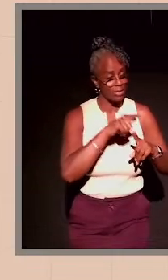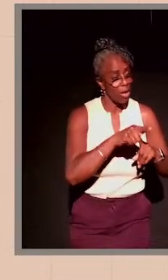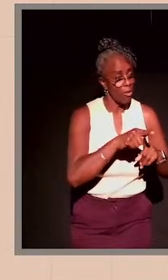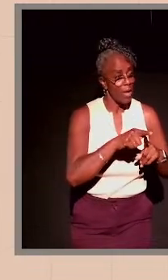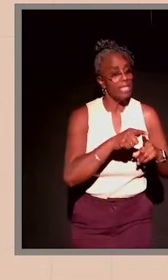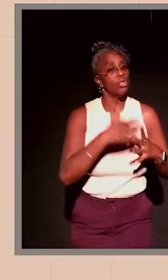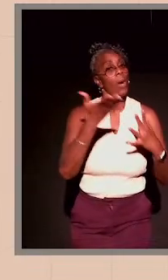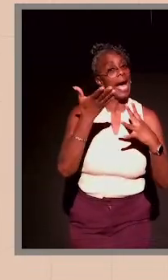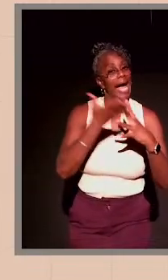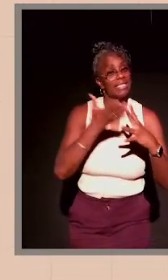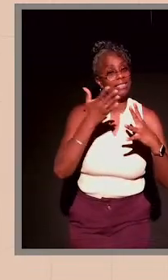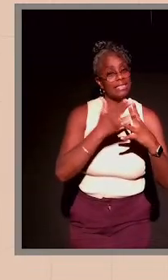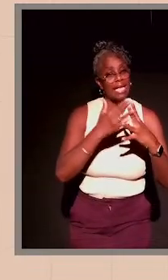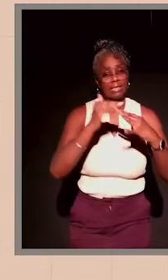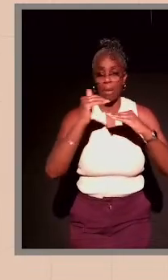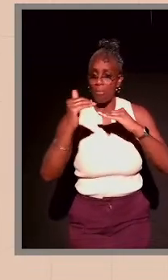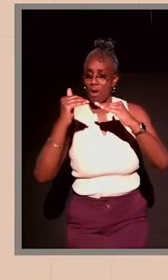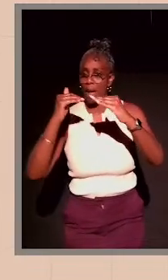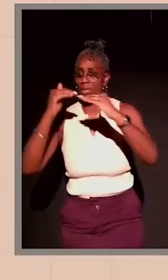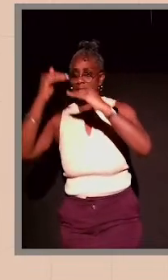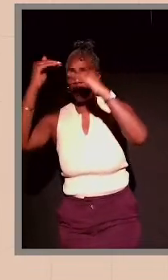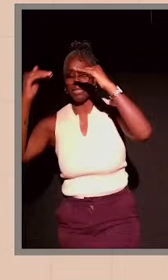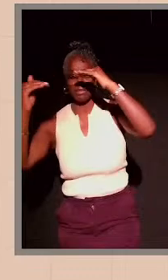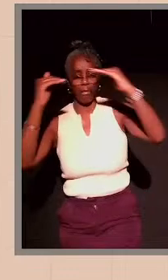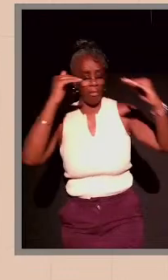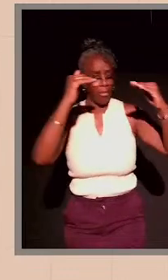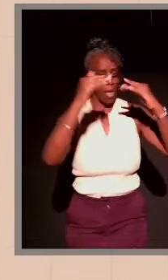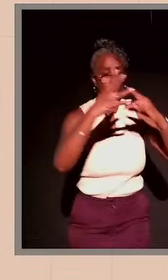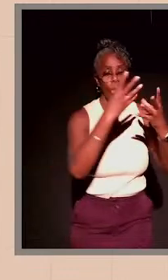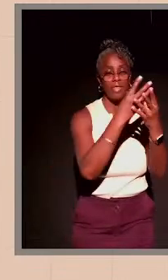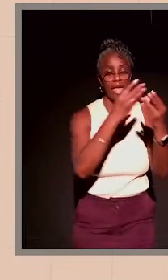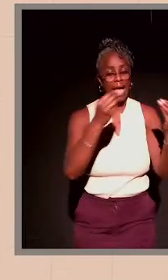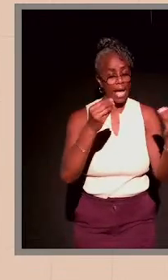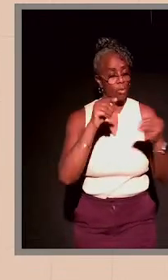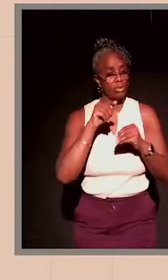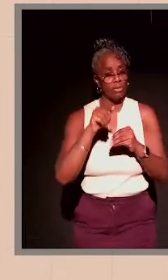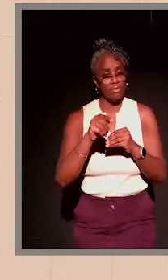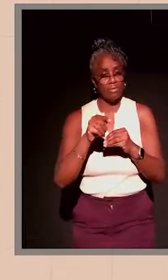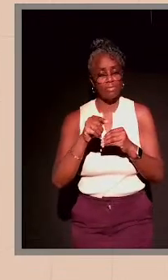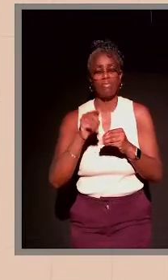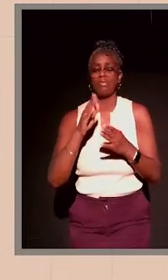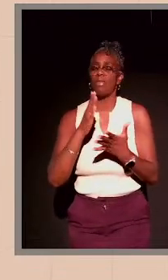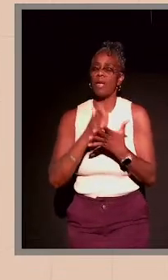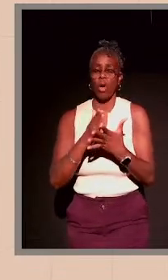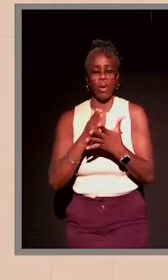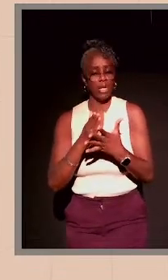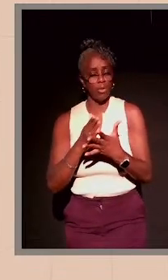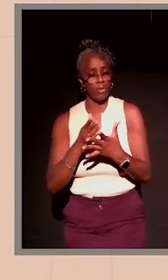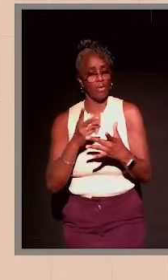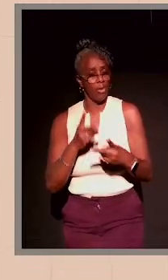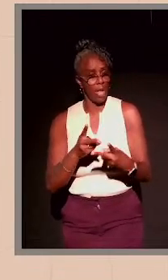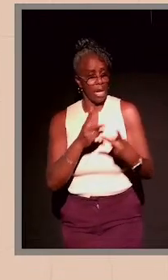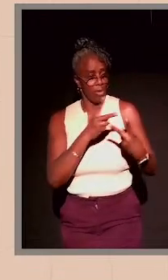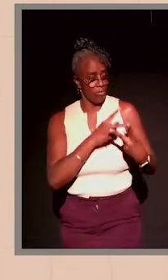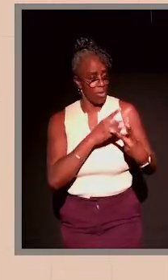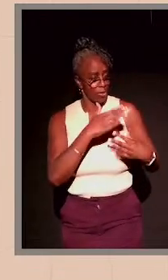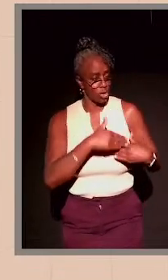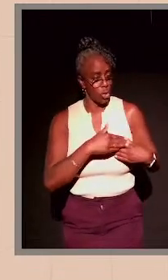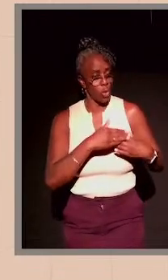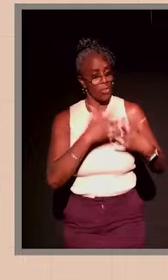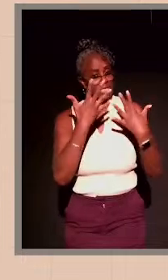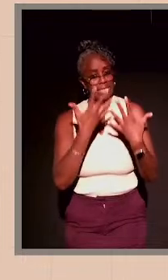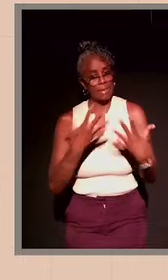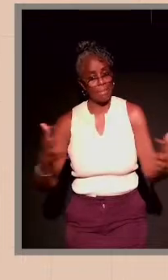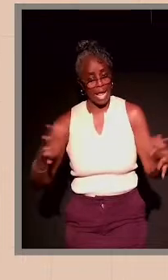the parameters in double wide without having to constantly refer to the display of my